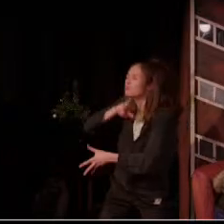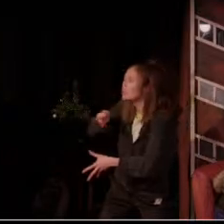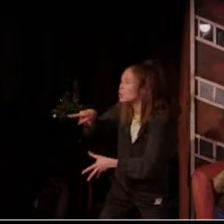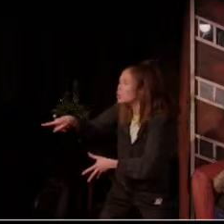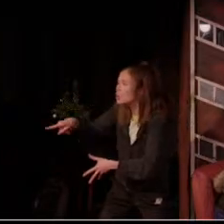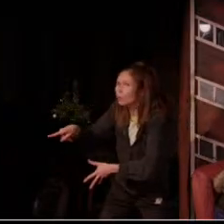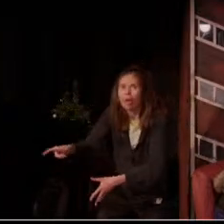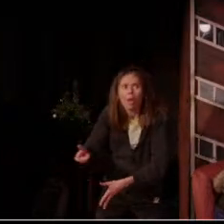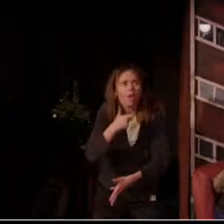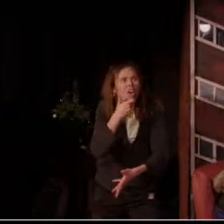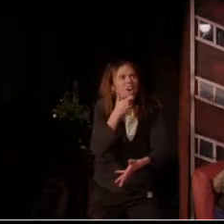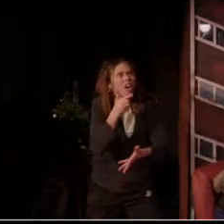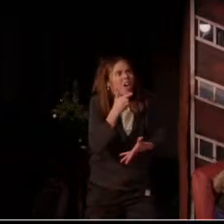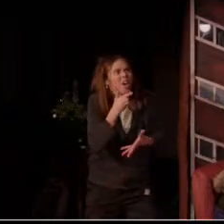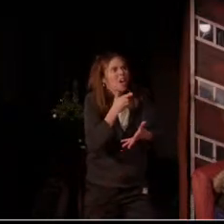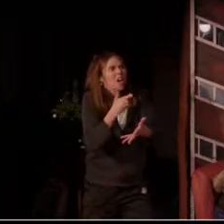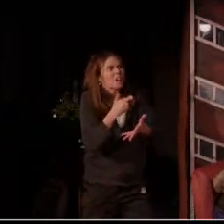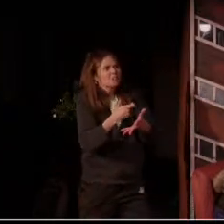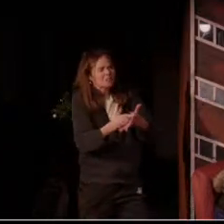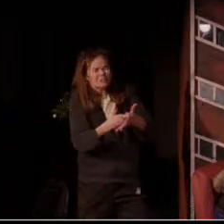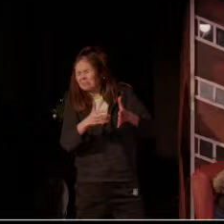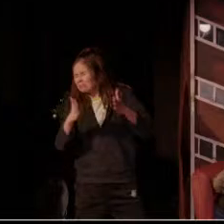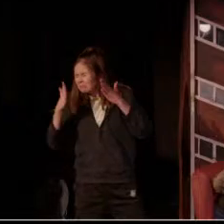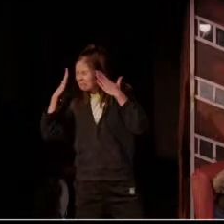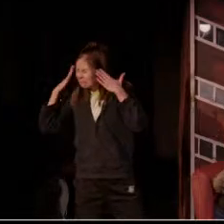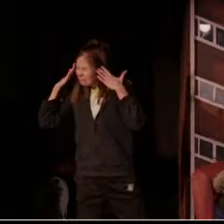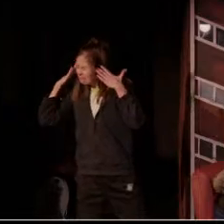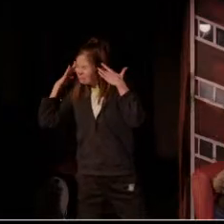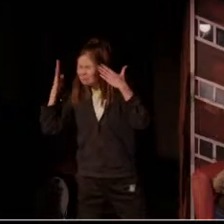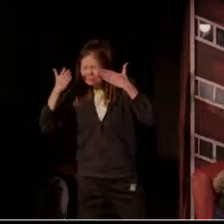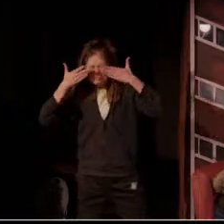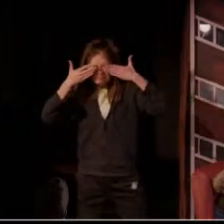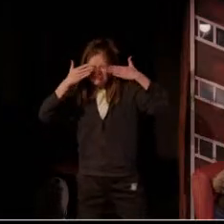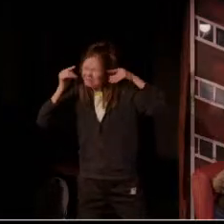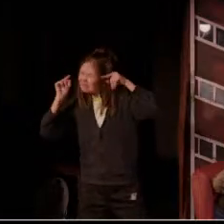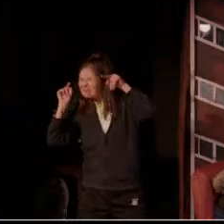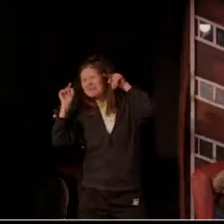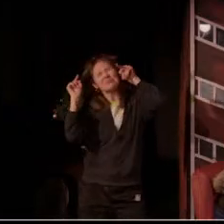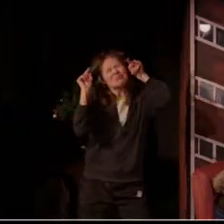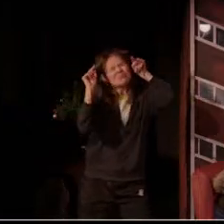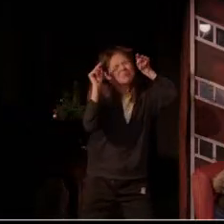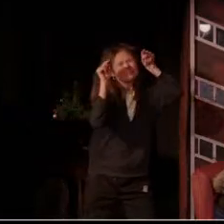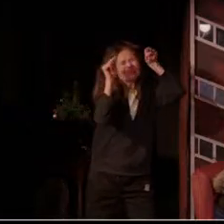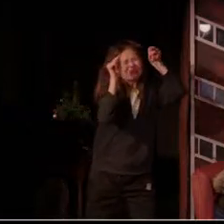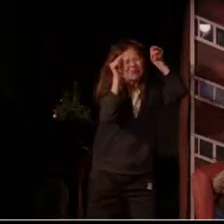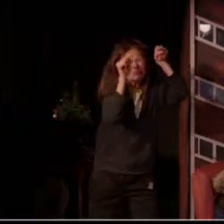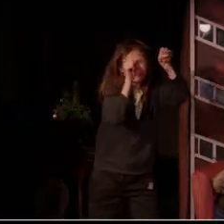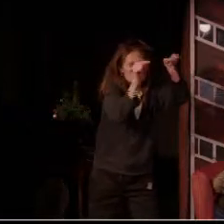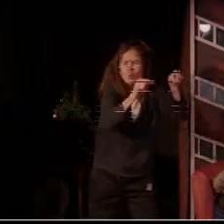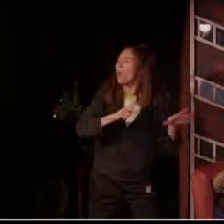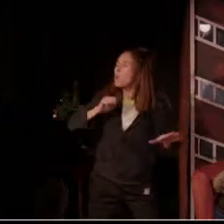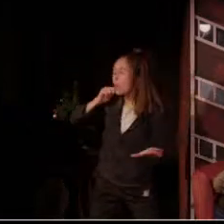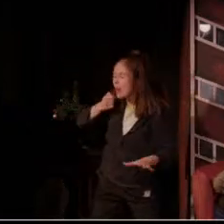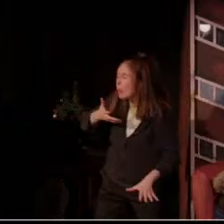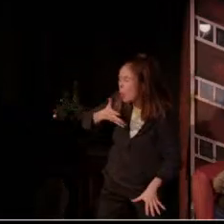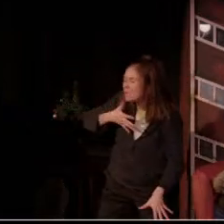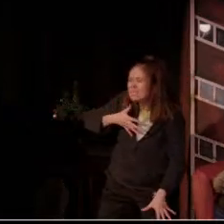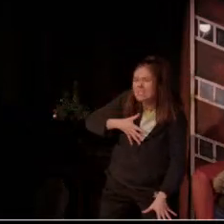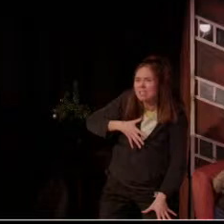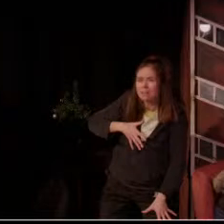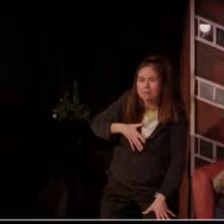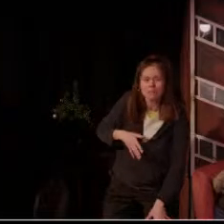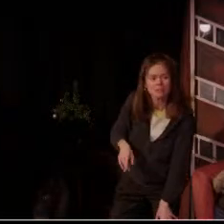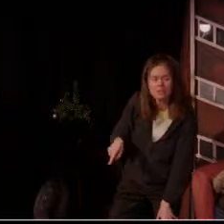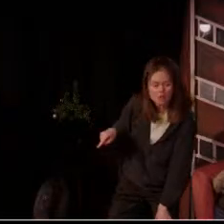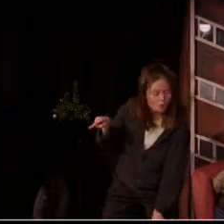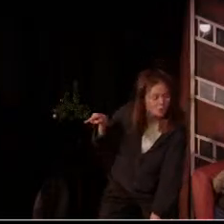Your tyranny, together working with your jealousies, notions too weak for boys,